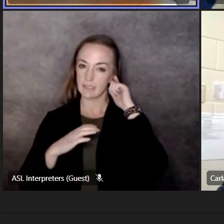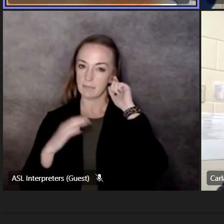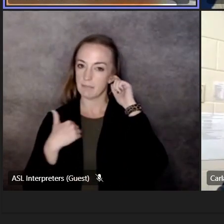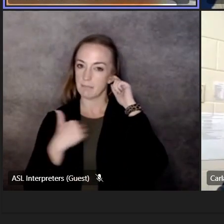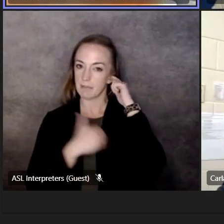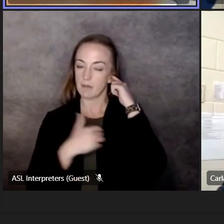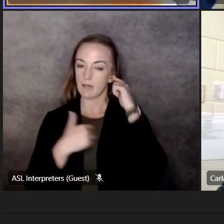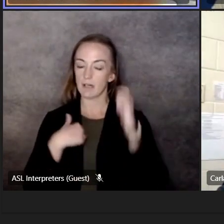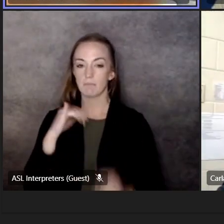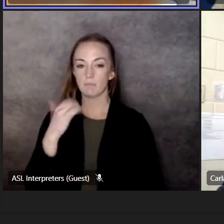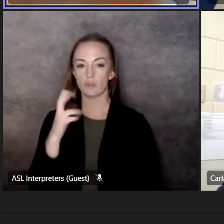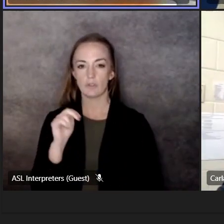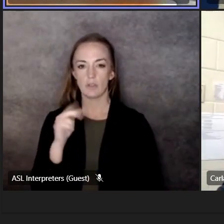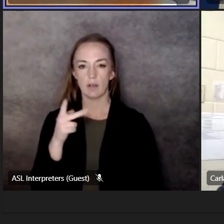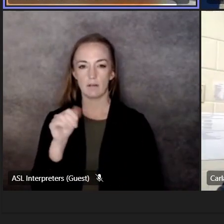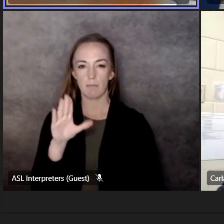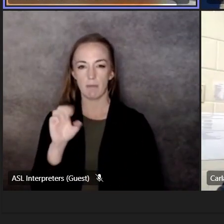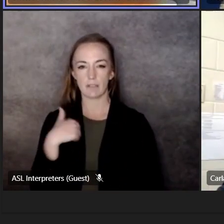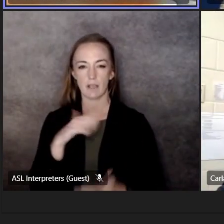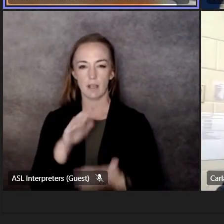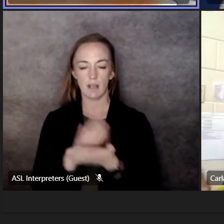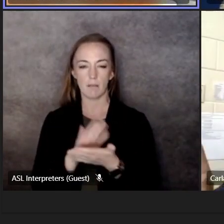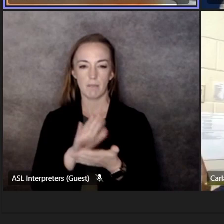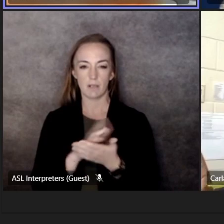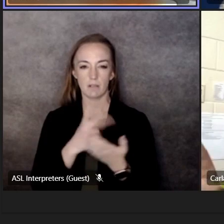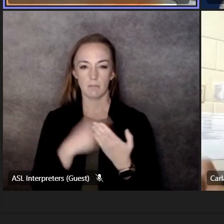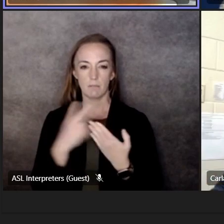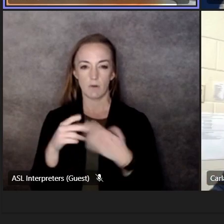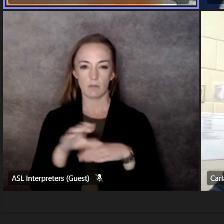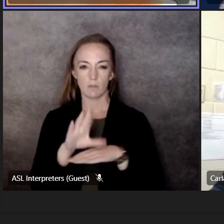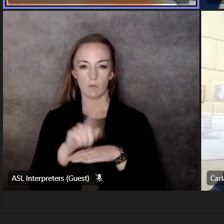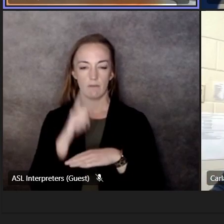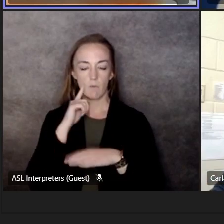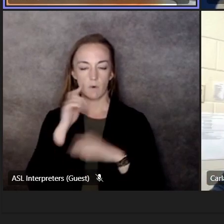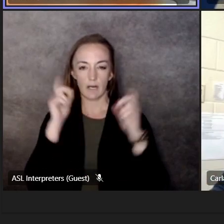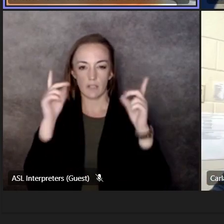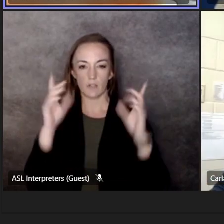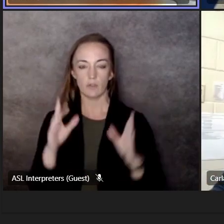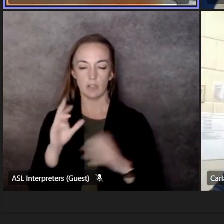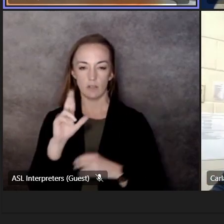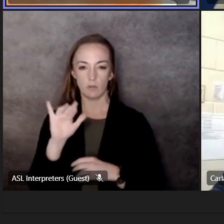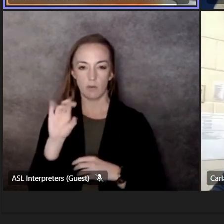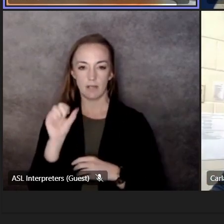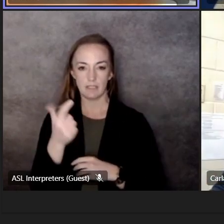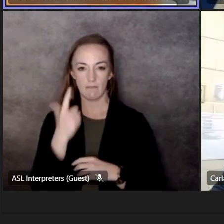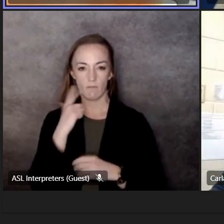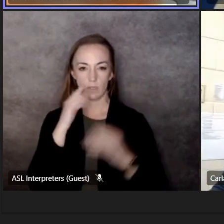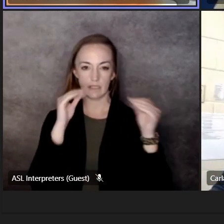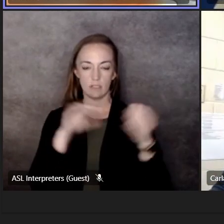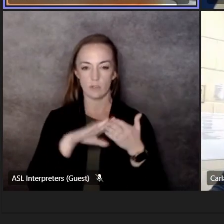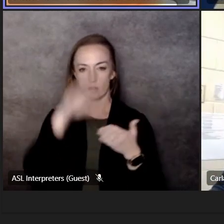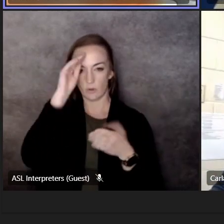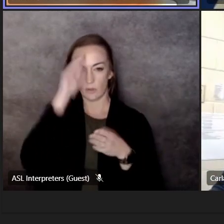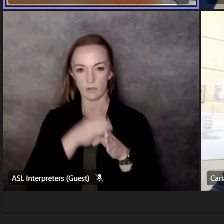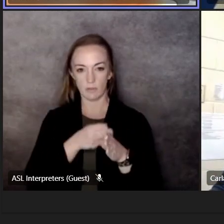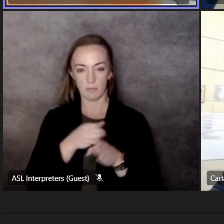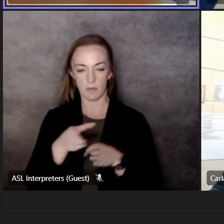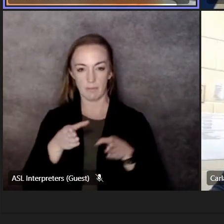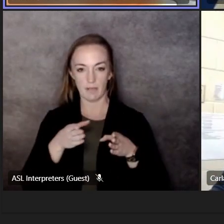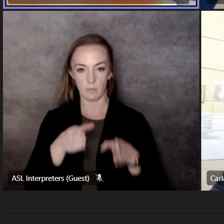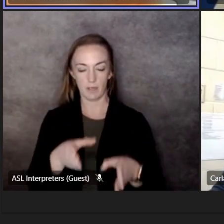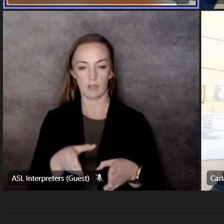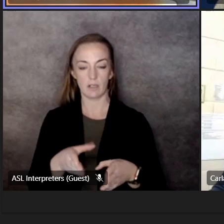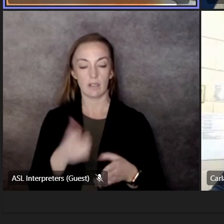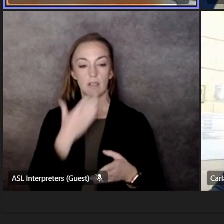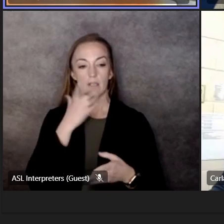the Academic Program Consultant for Educators Rising and the Teaching and Learning Career Pathway. And thank you for inviting me to speak today and give a brief